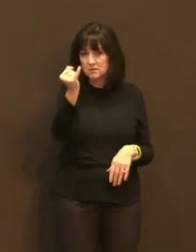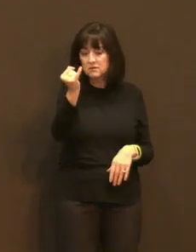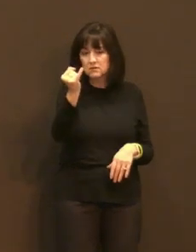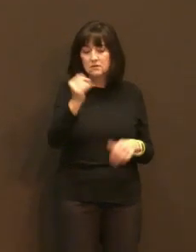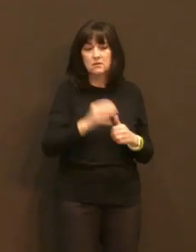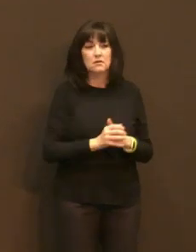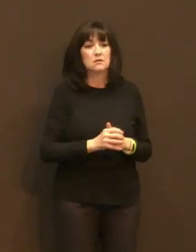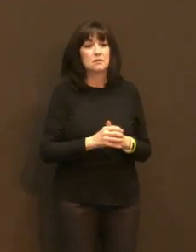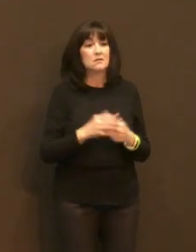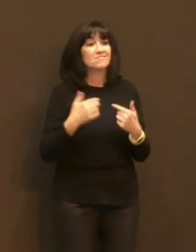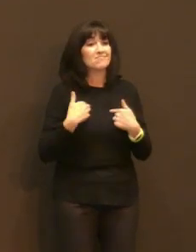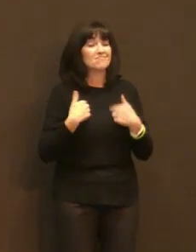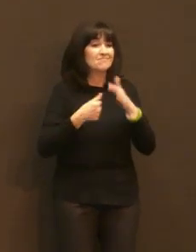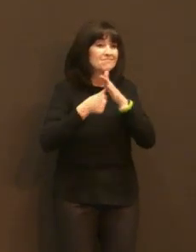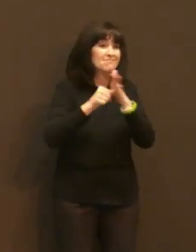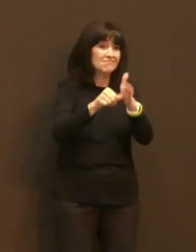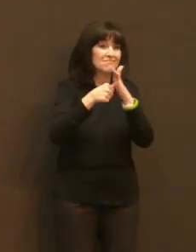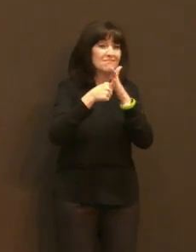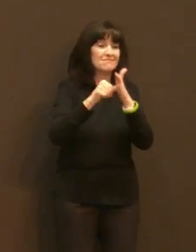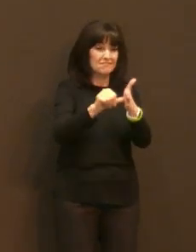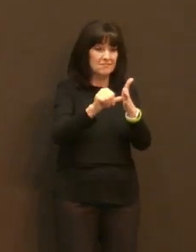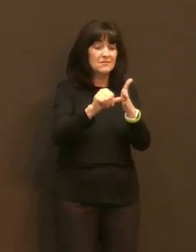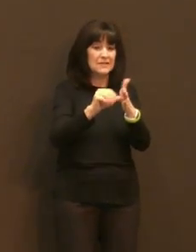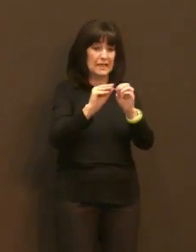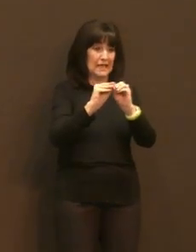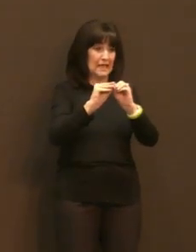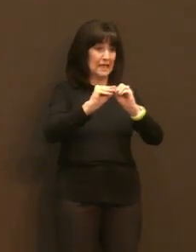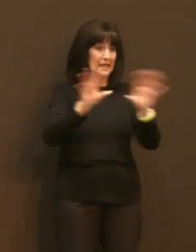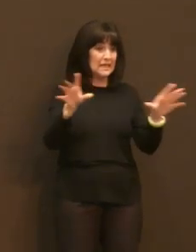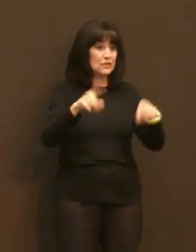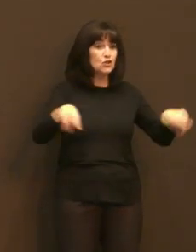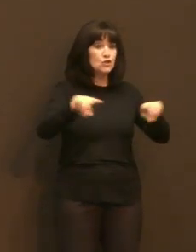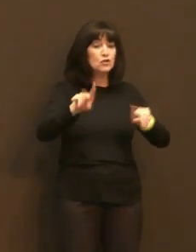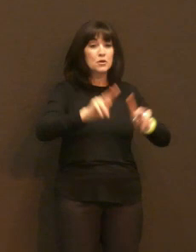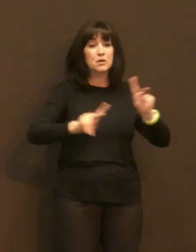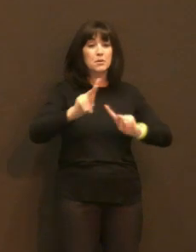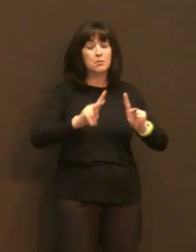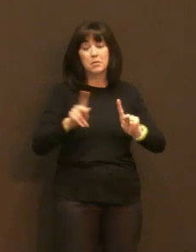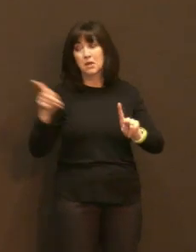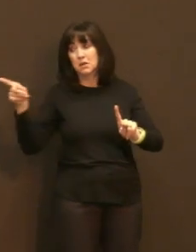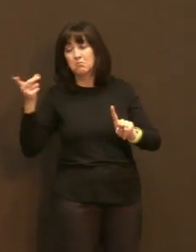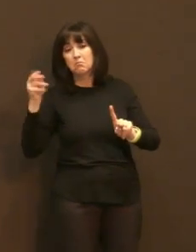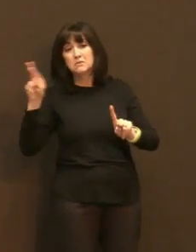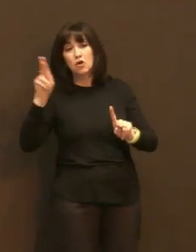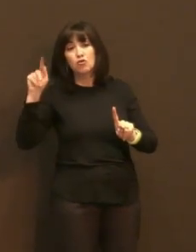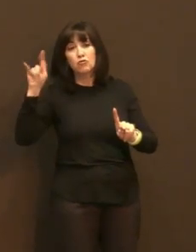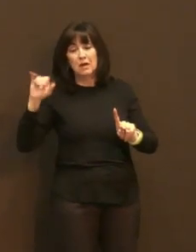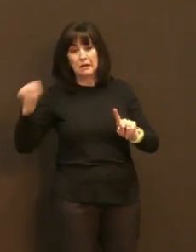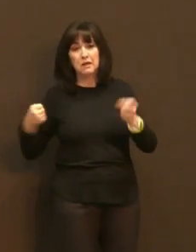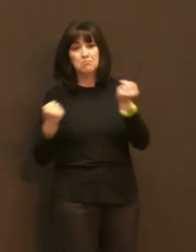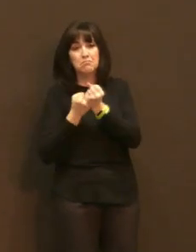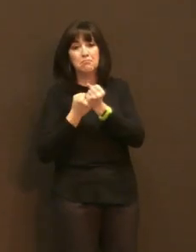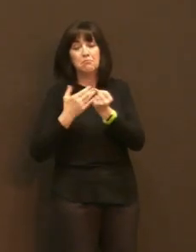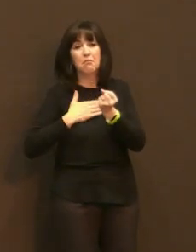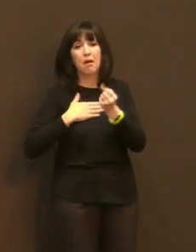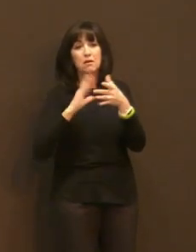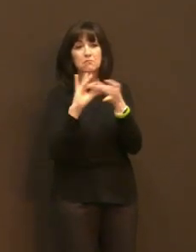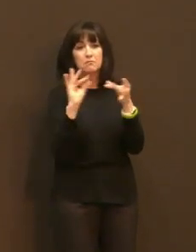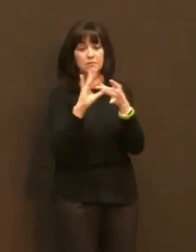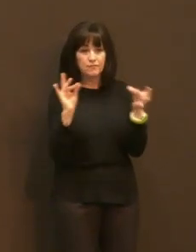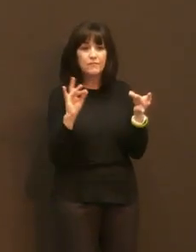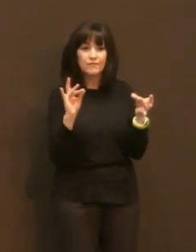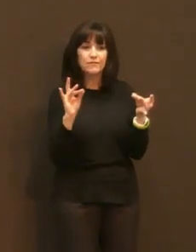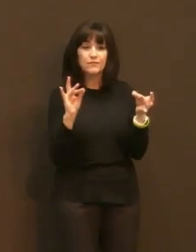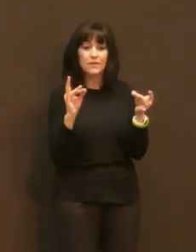and Dr. Rattay can underscore this, is that it is going to be a new